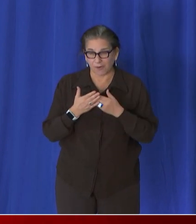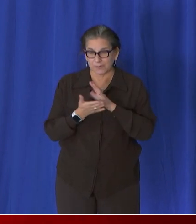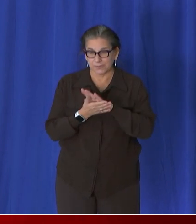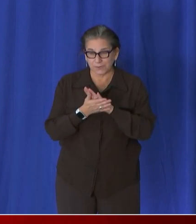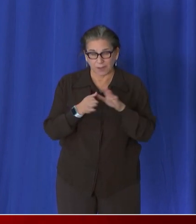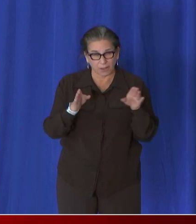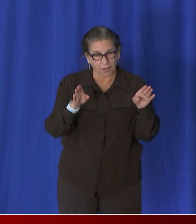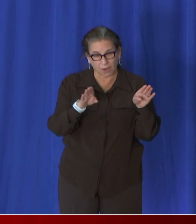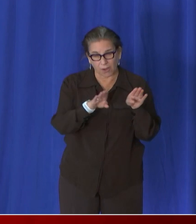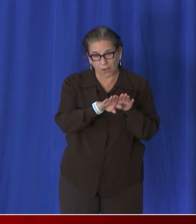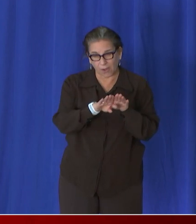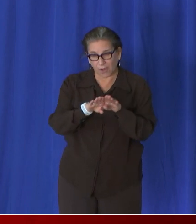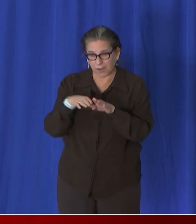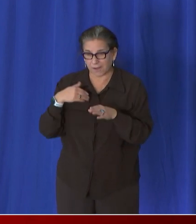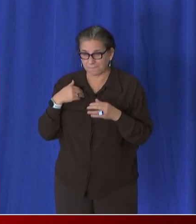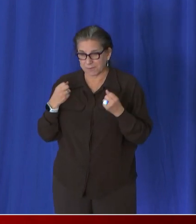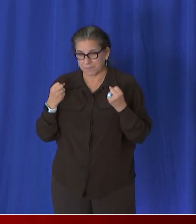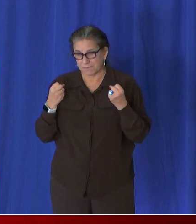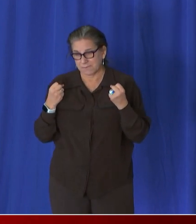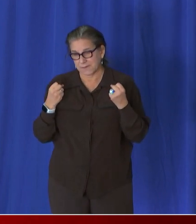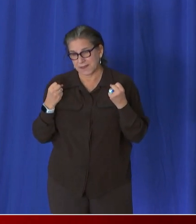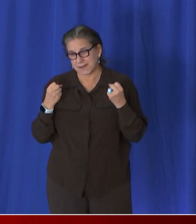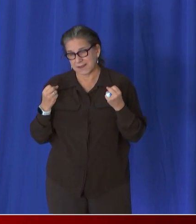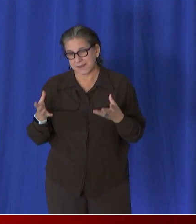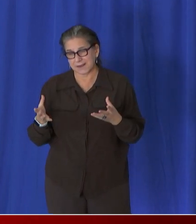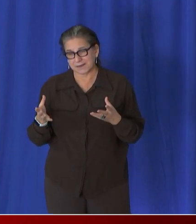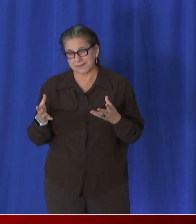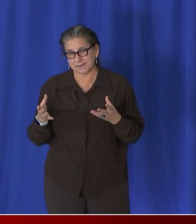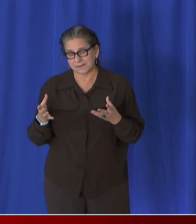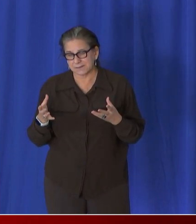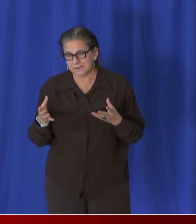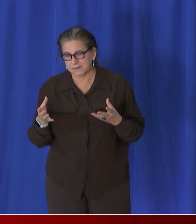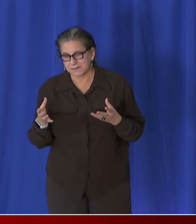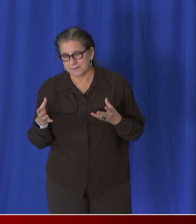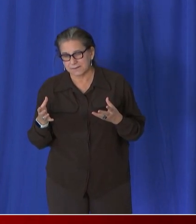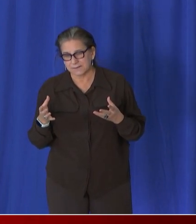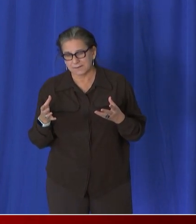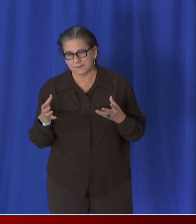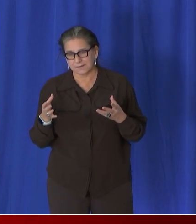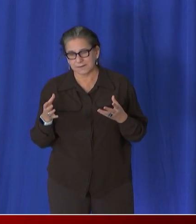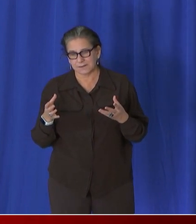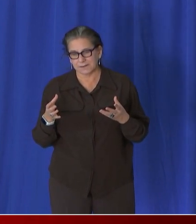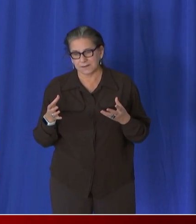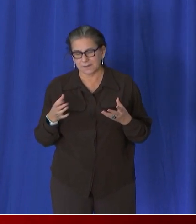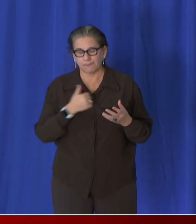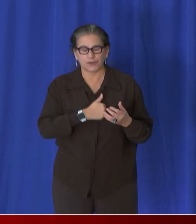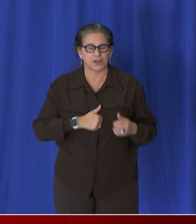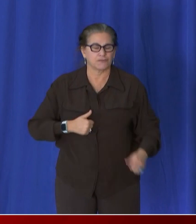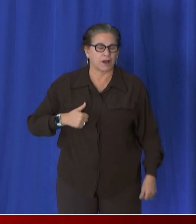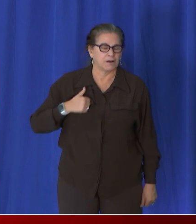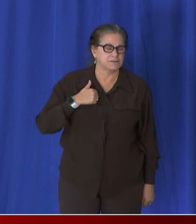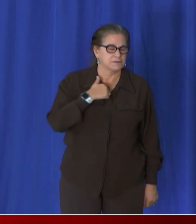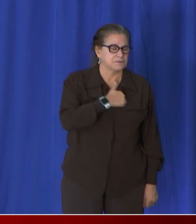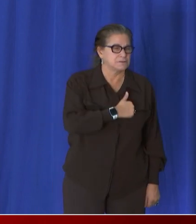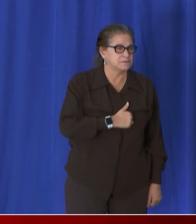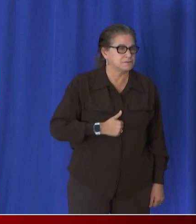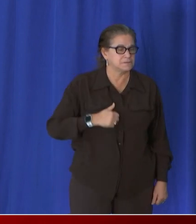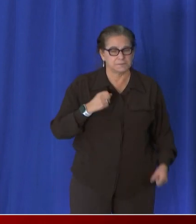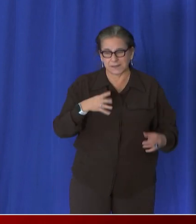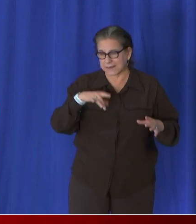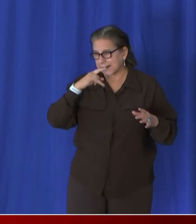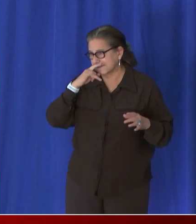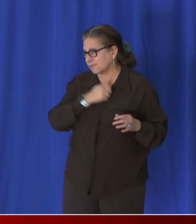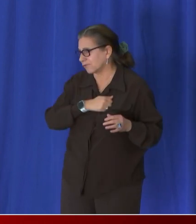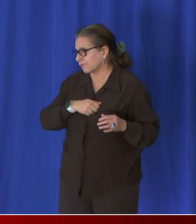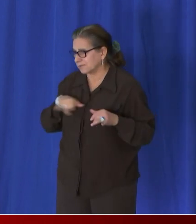length of time that we kept schools closed. Our position, when I say our, I mean the country. I think that